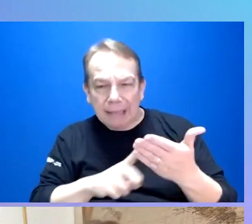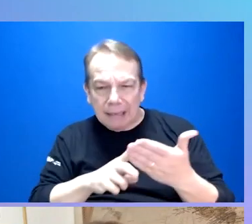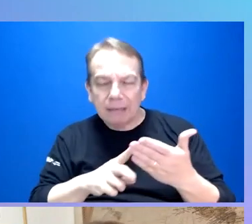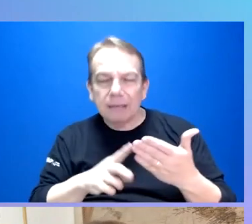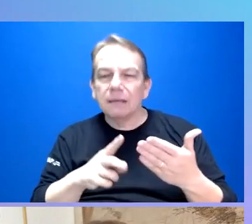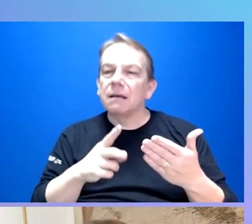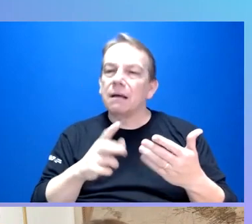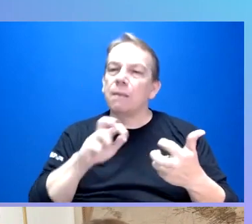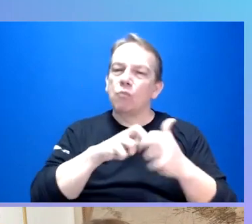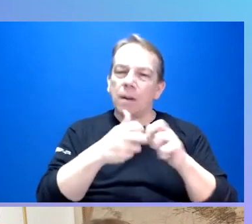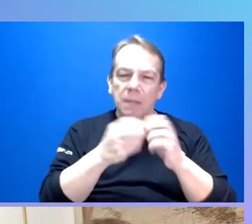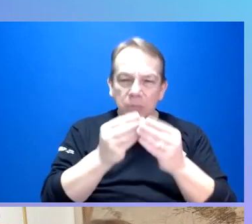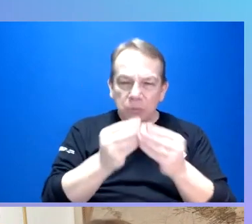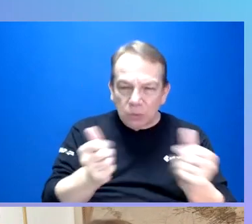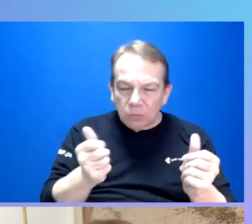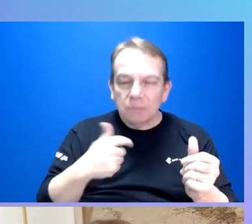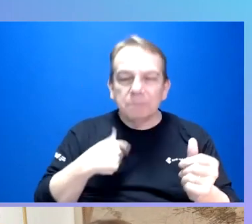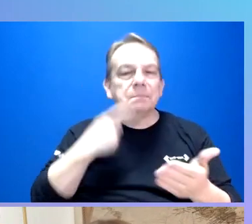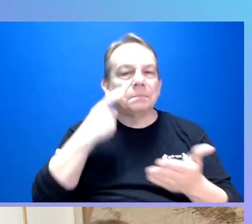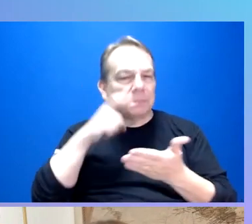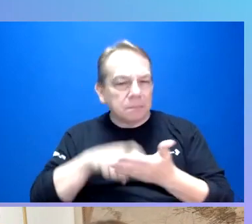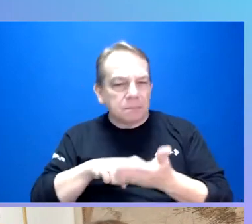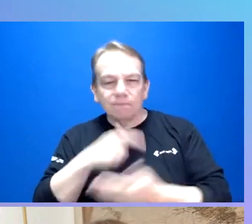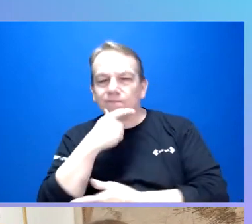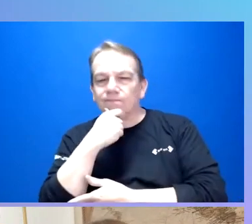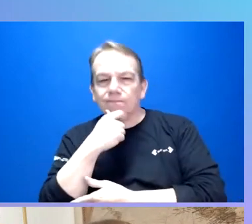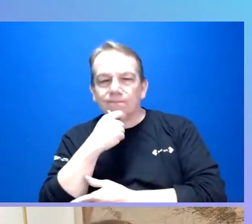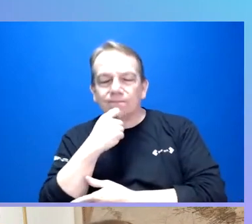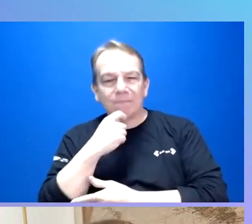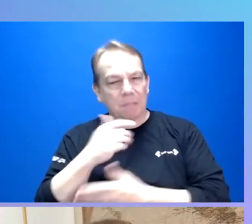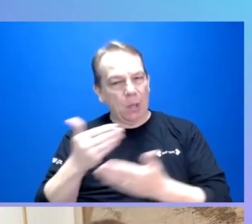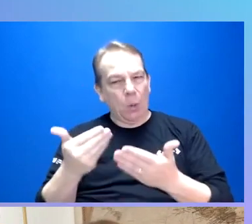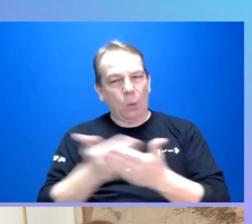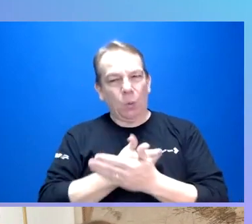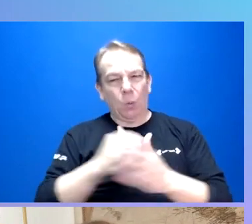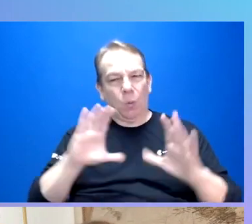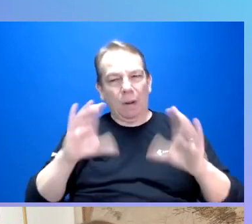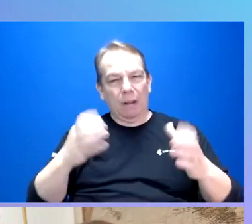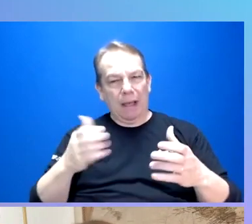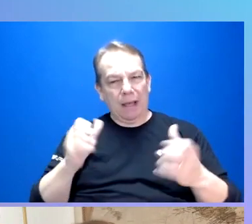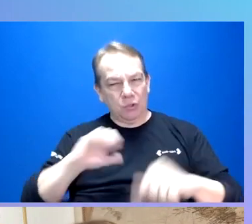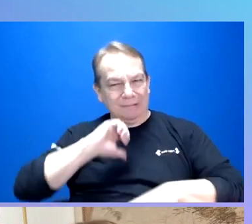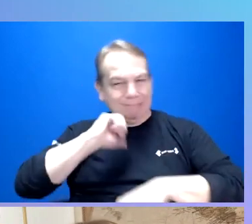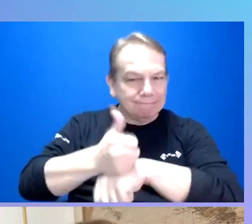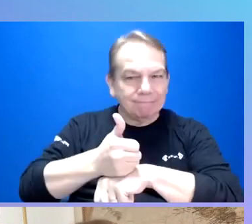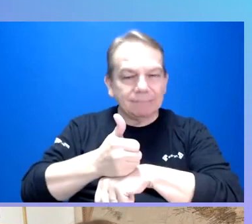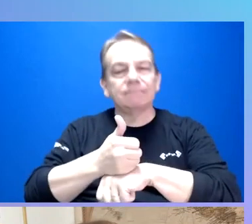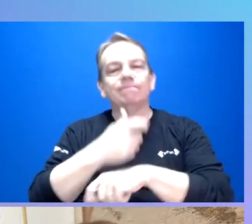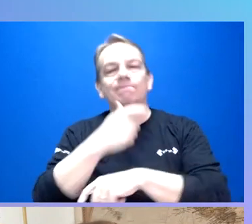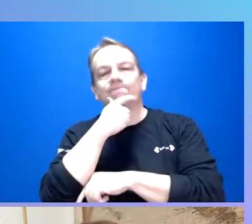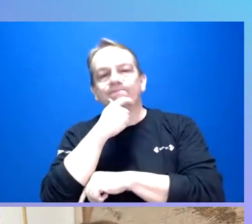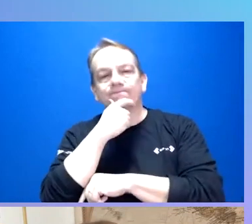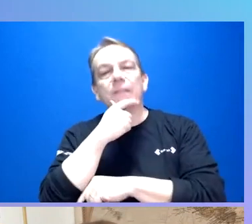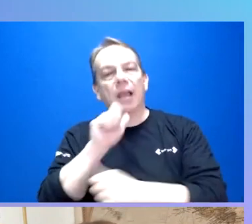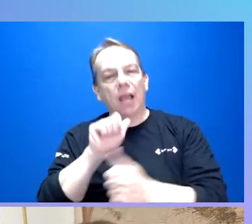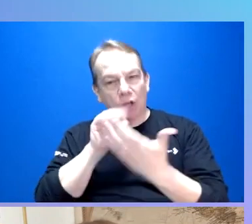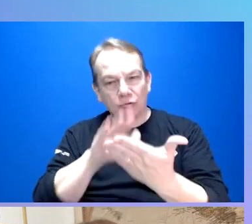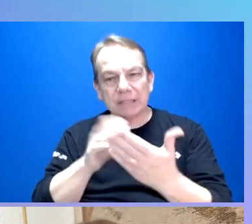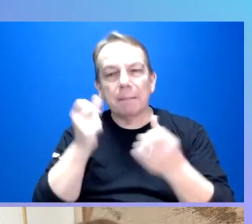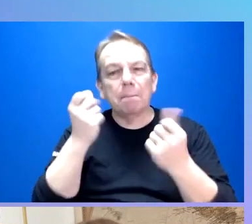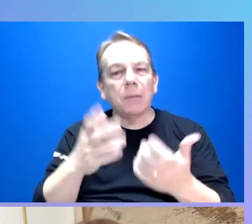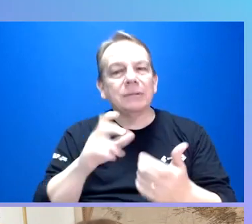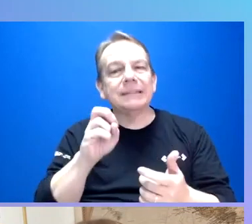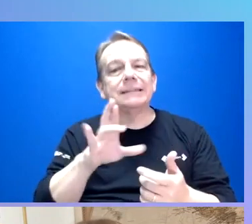I noticed that there was this opportunity to develop a new class that focused entirely on multisensory design as